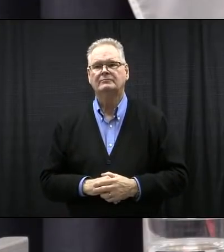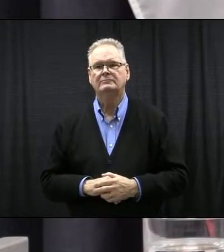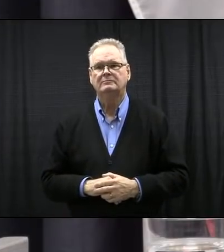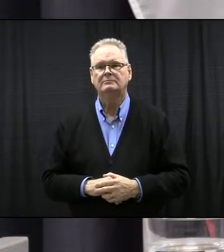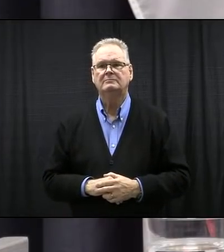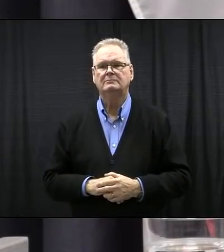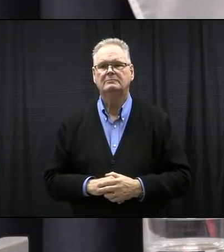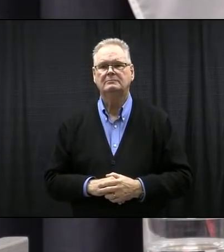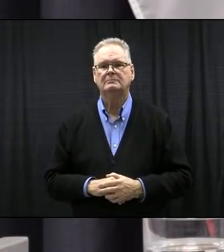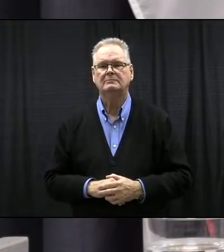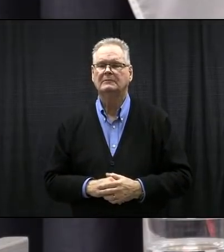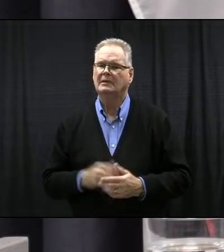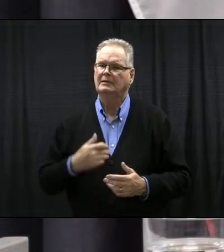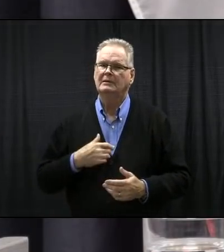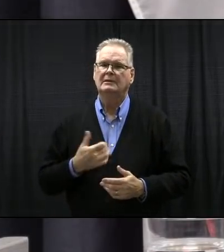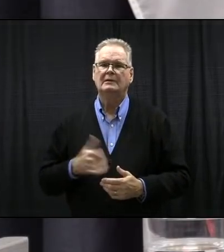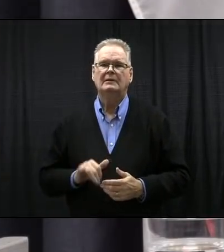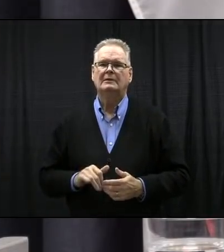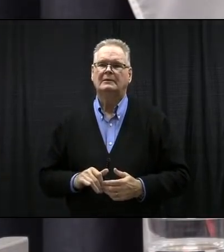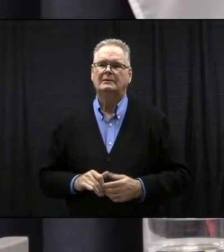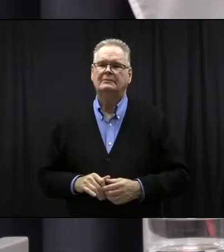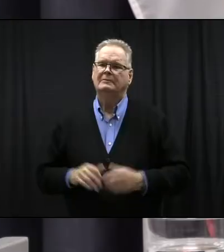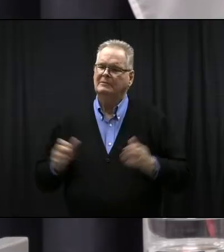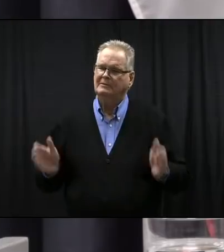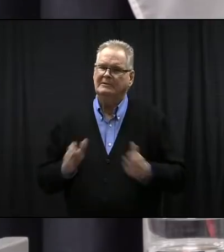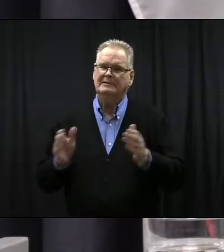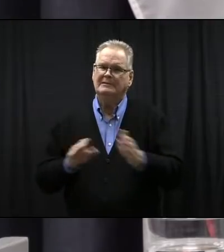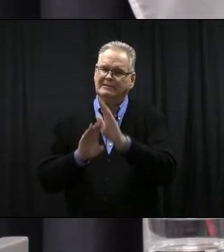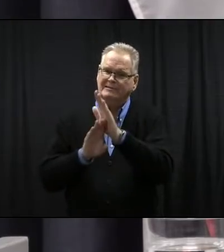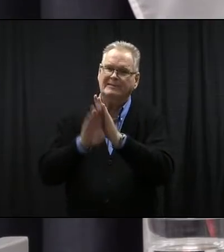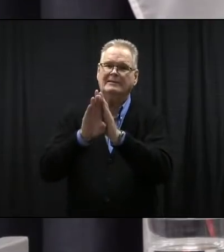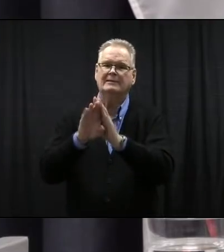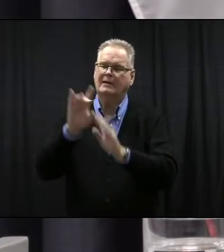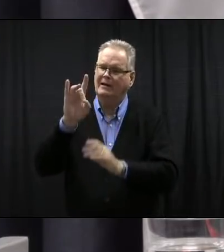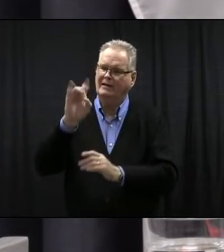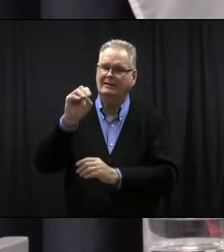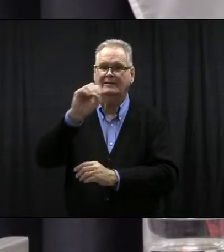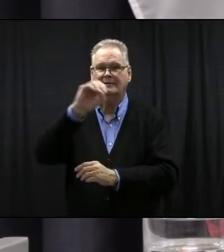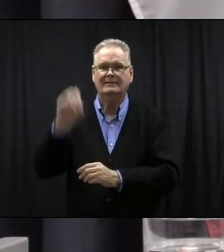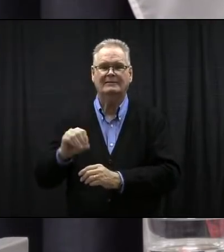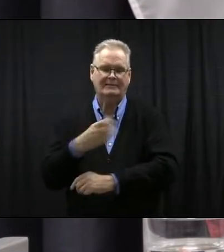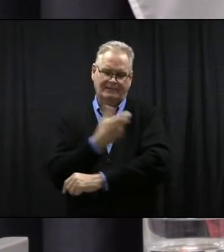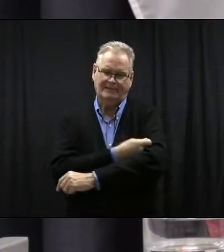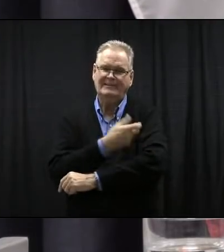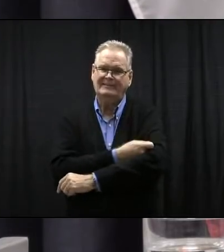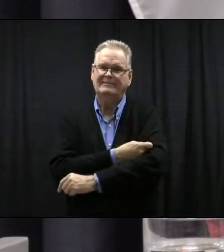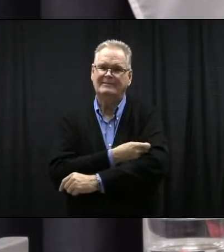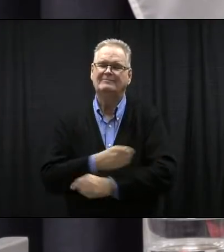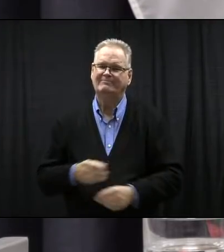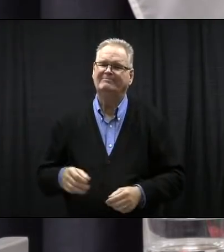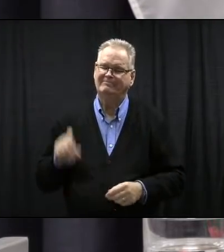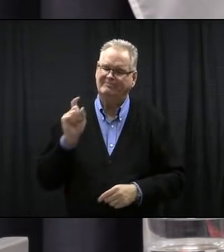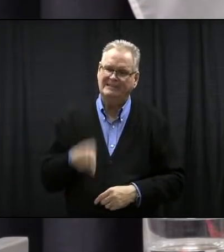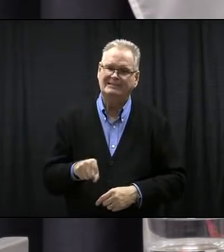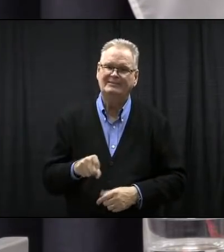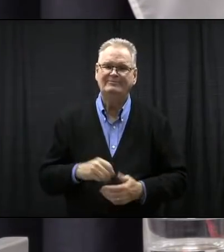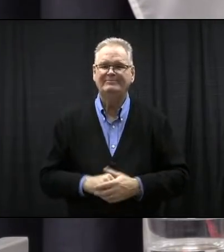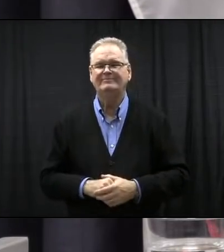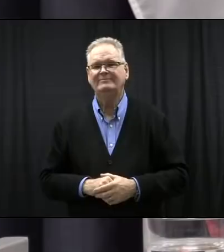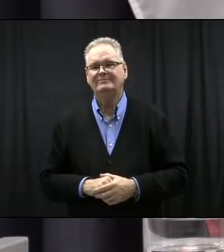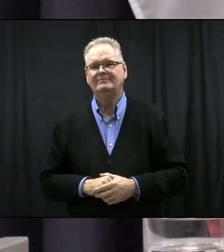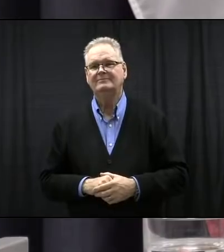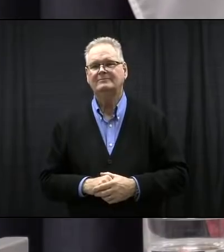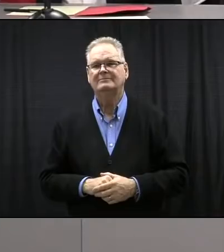as possible. So with that, I think I'll pause there and turn it over to Leslie to moderate the media. Thank